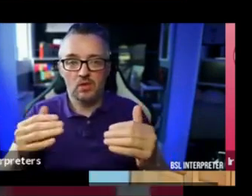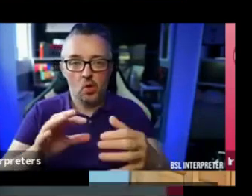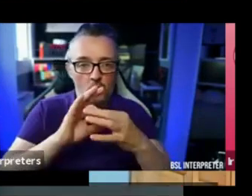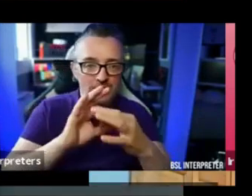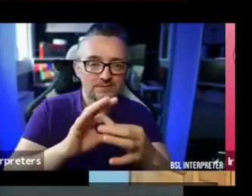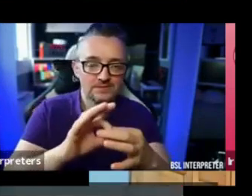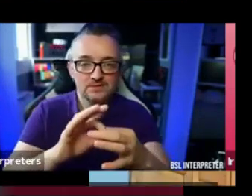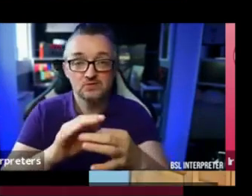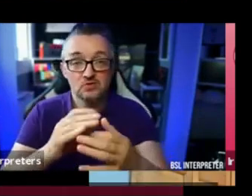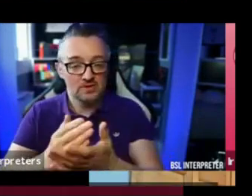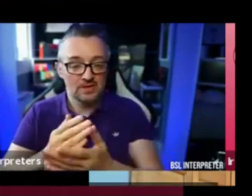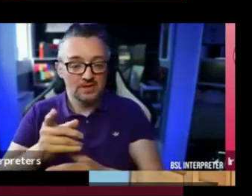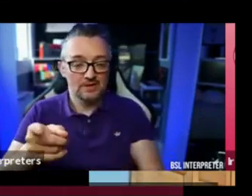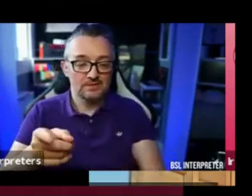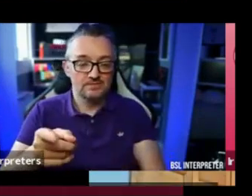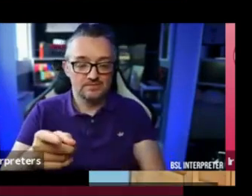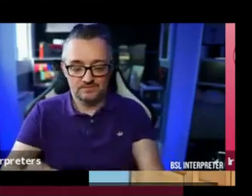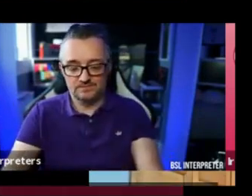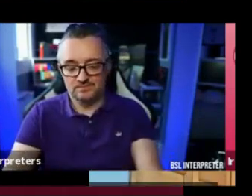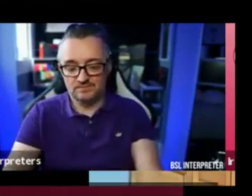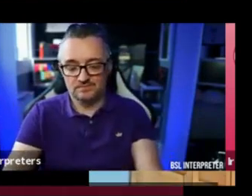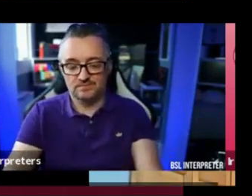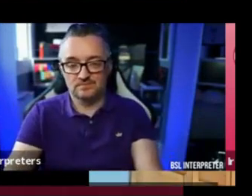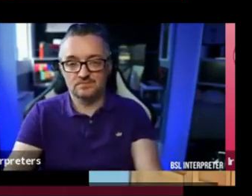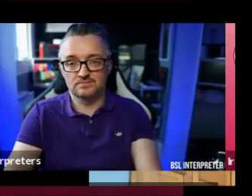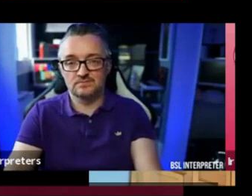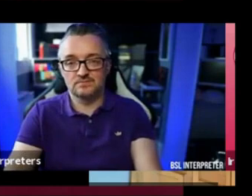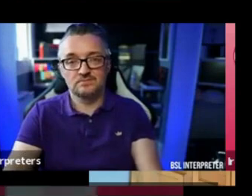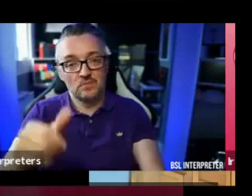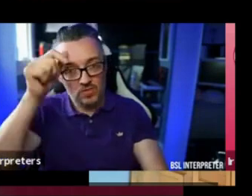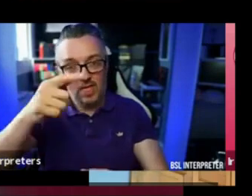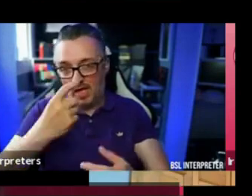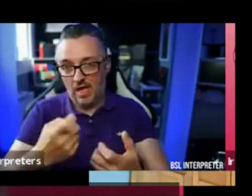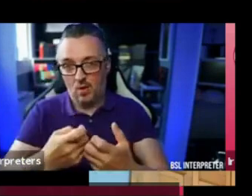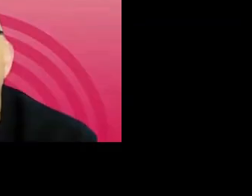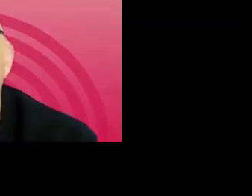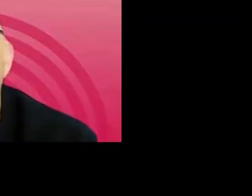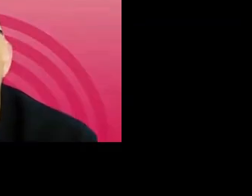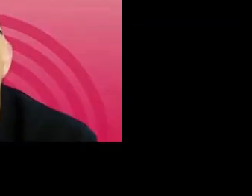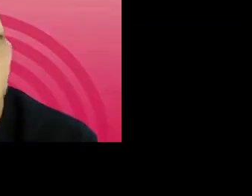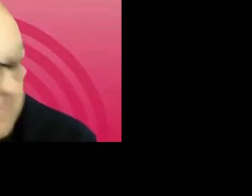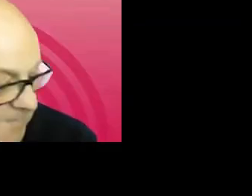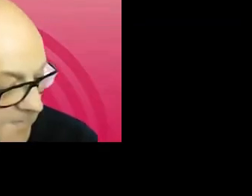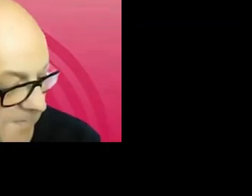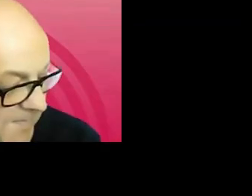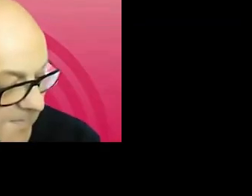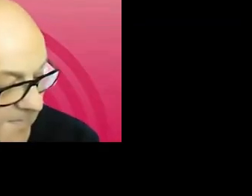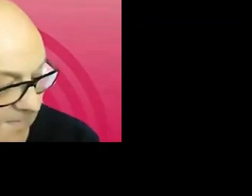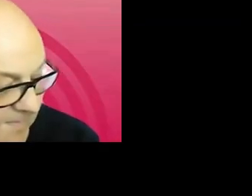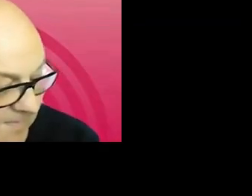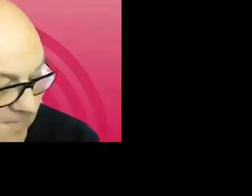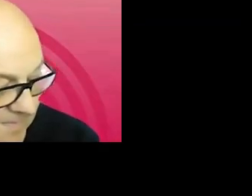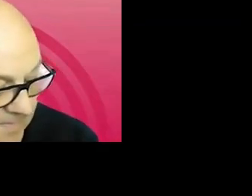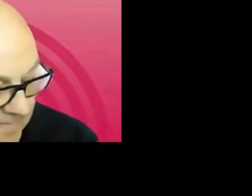connected. And so I think that's a brilliant note to end the session today. So thank you for all of that.